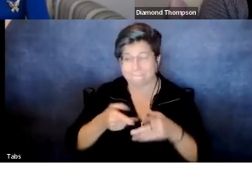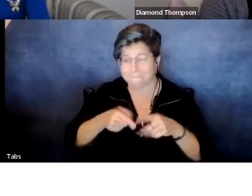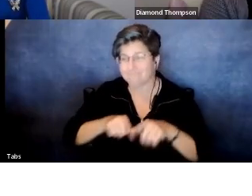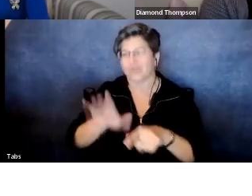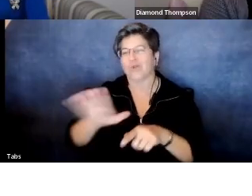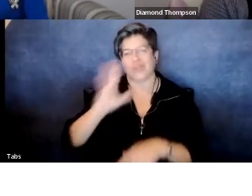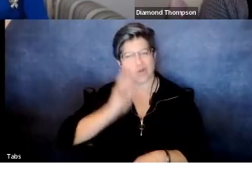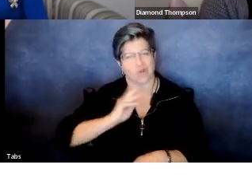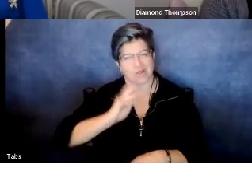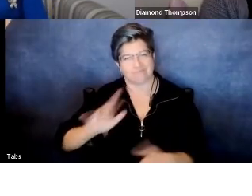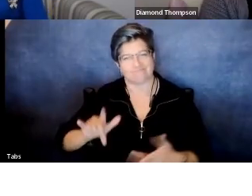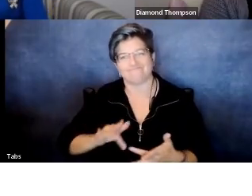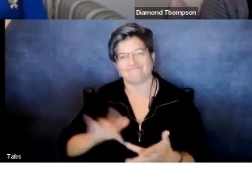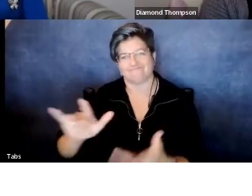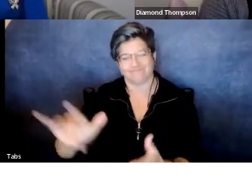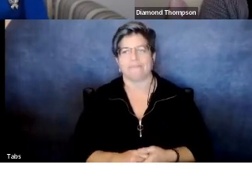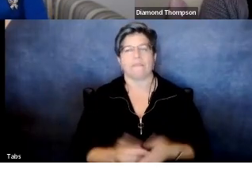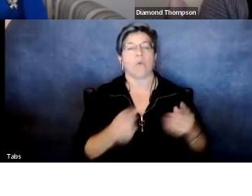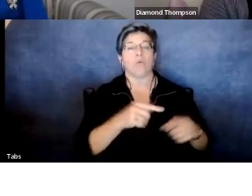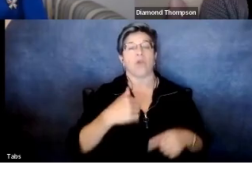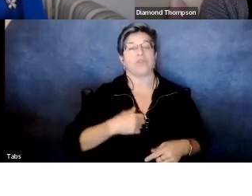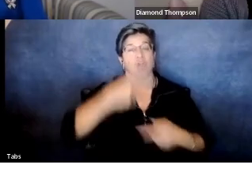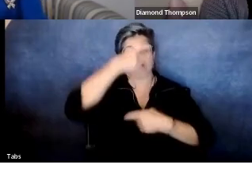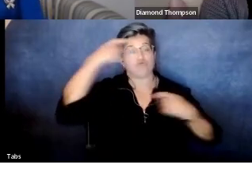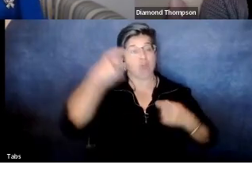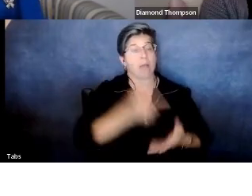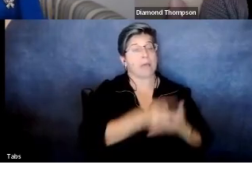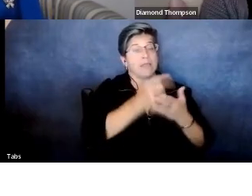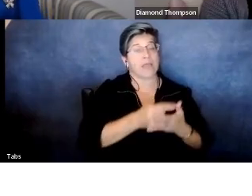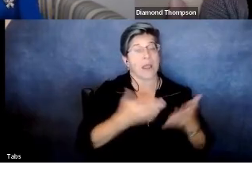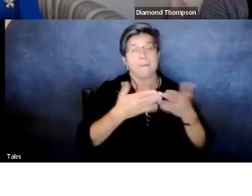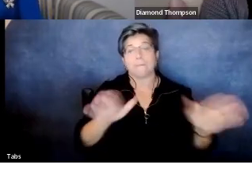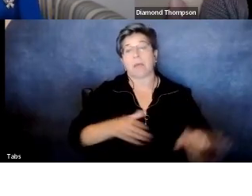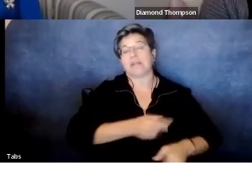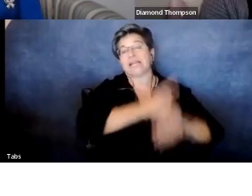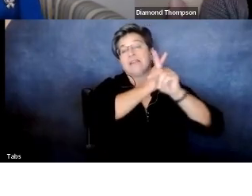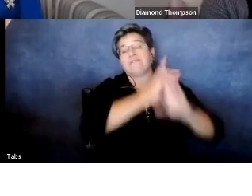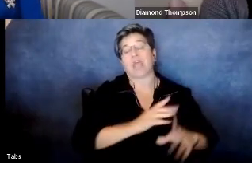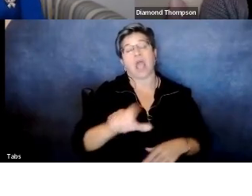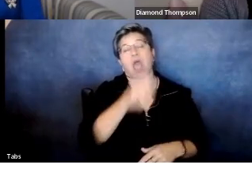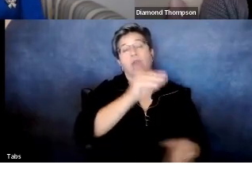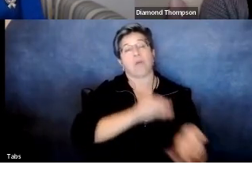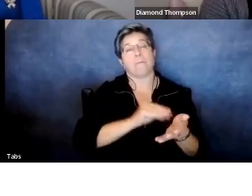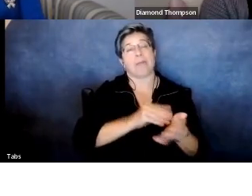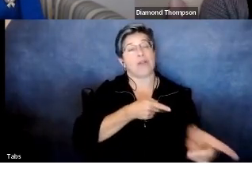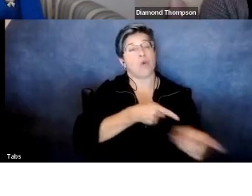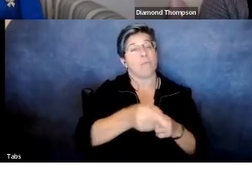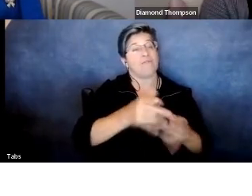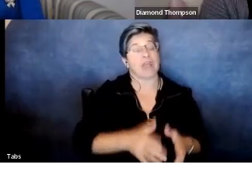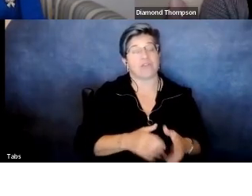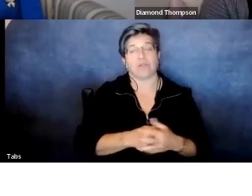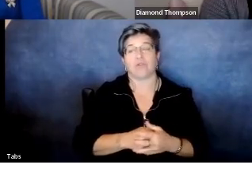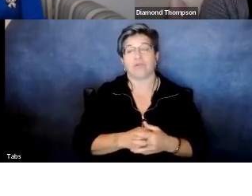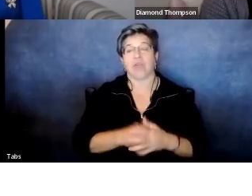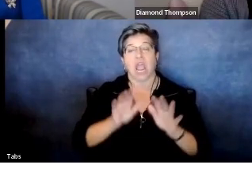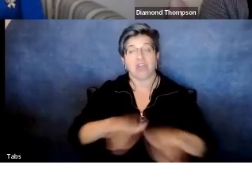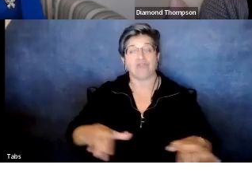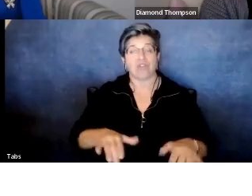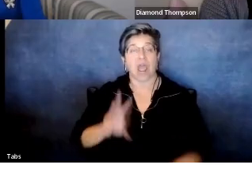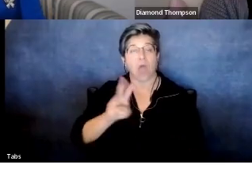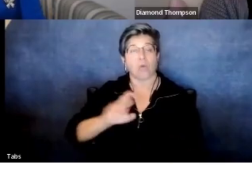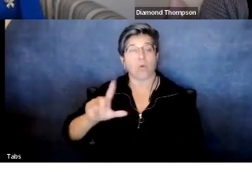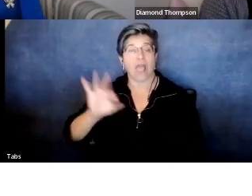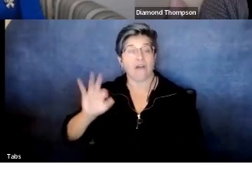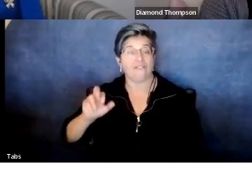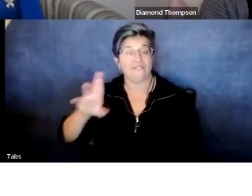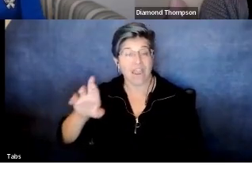journey. We also have therapists, public defenders, other medical professionals, child welfare